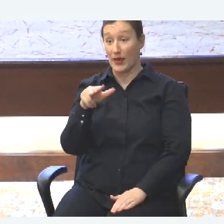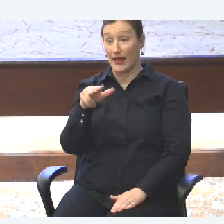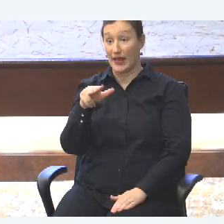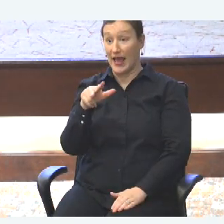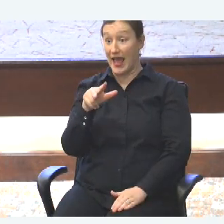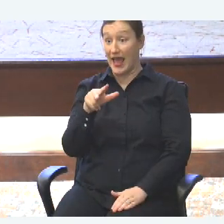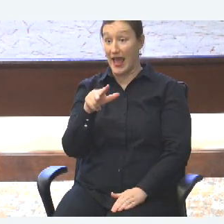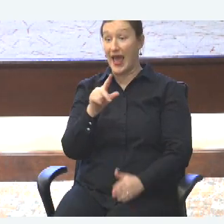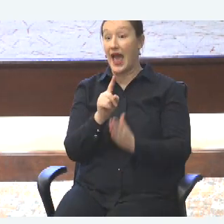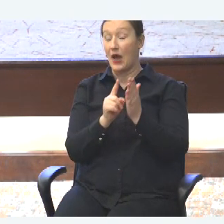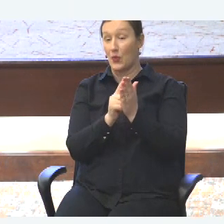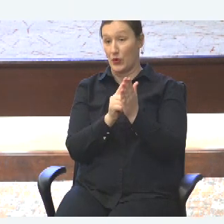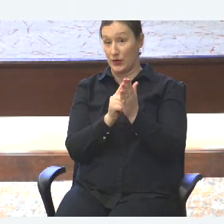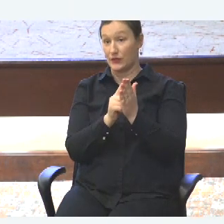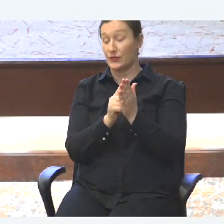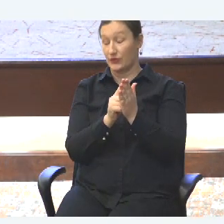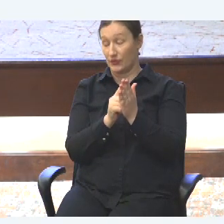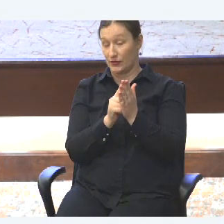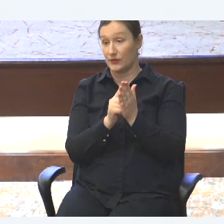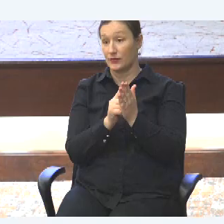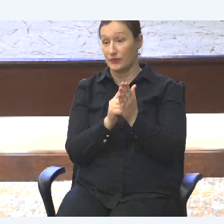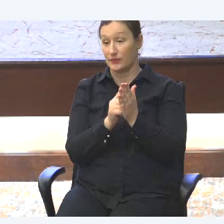today.